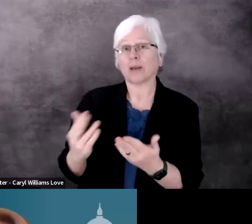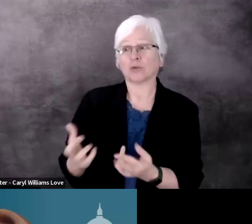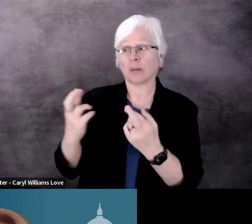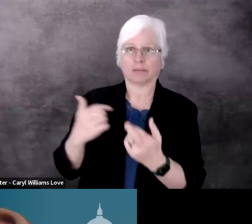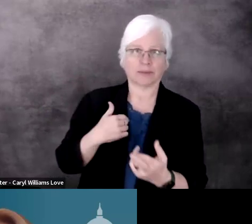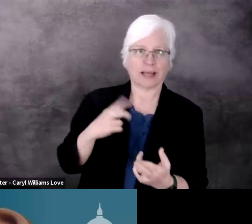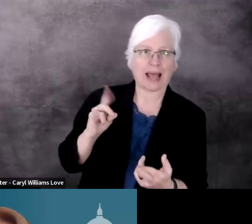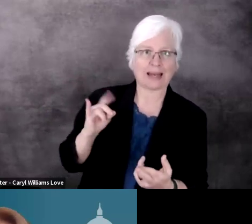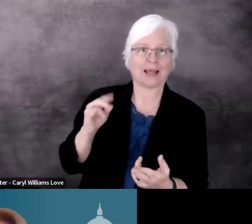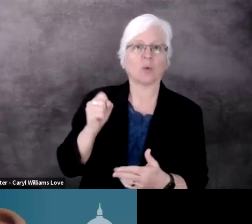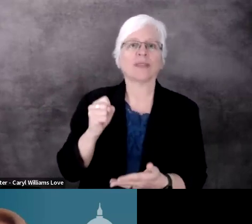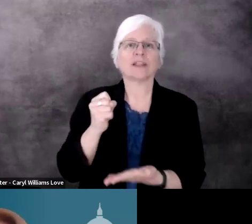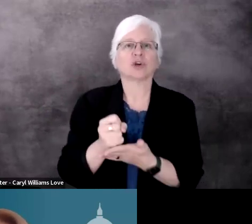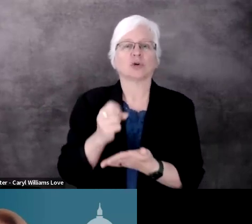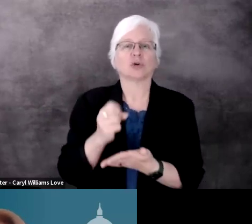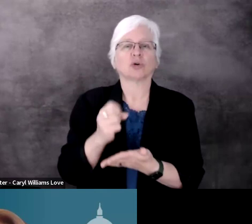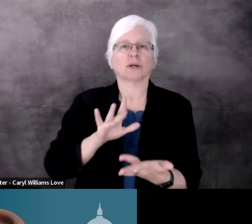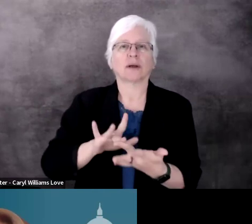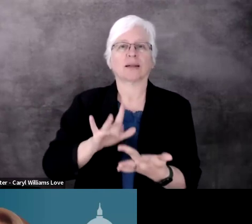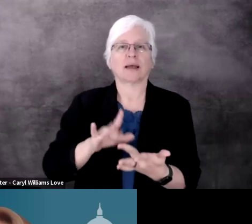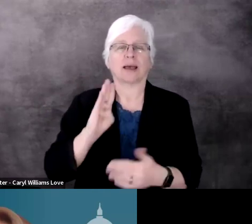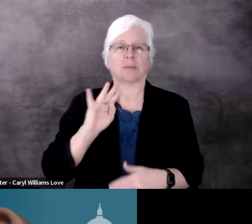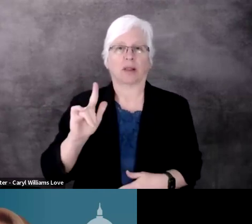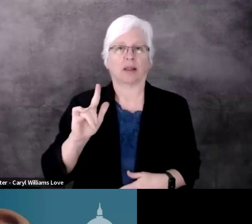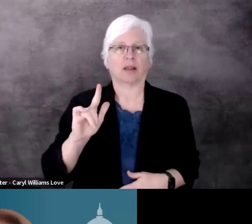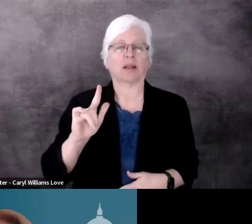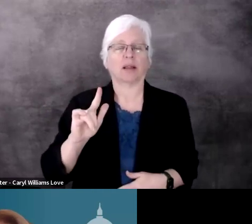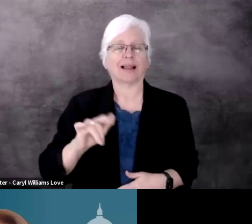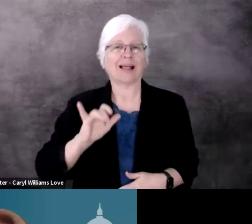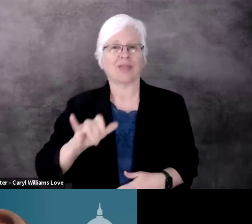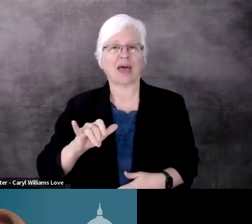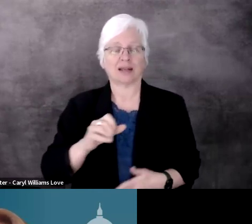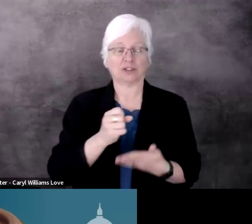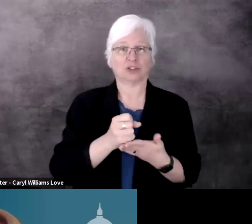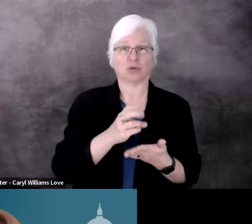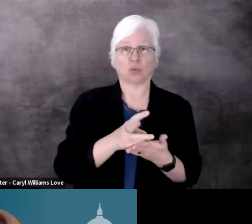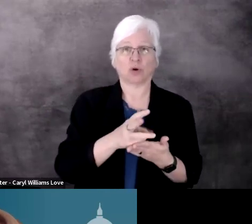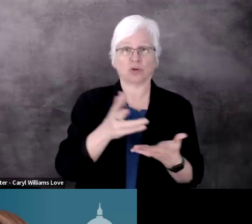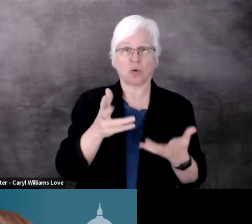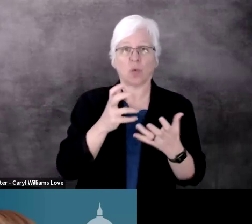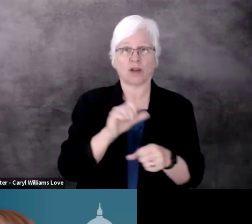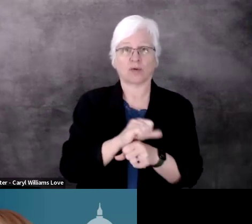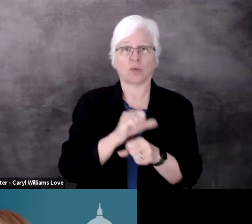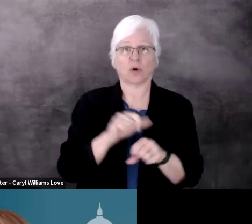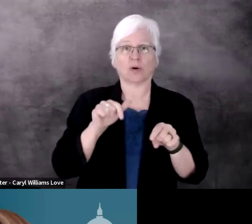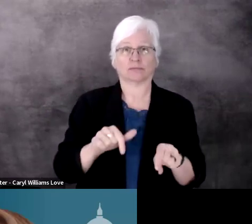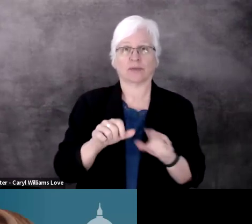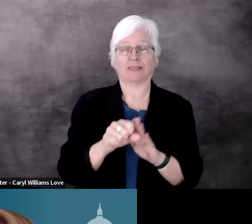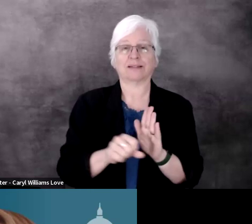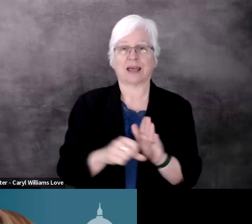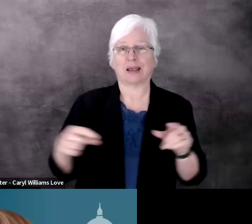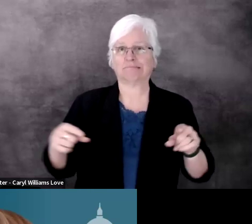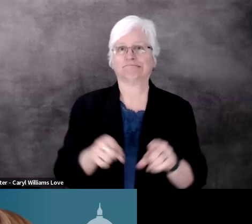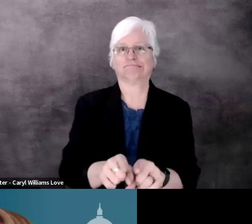social worker compact bill, which kind of helped streamline social workers who want to work in our state. And so I think